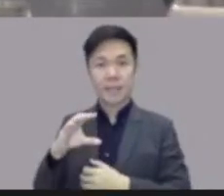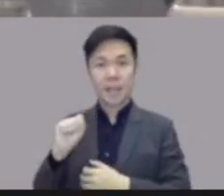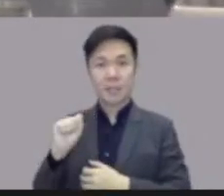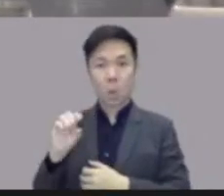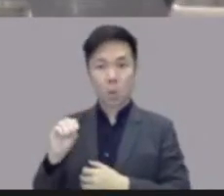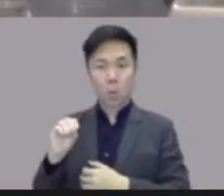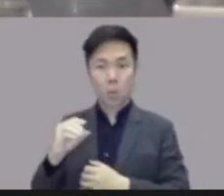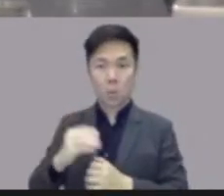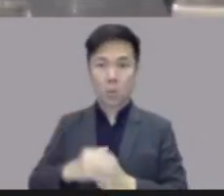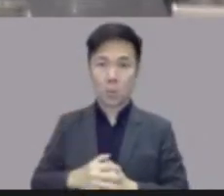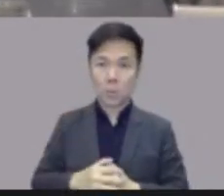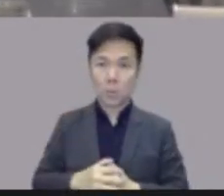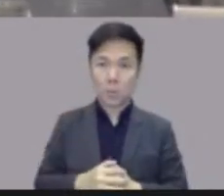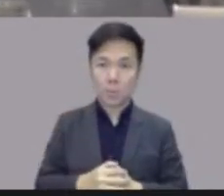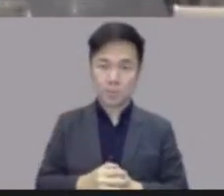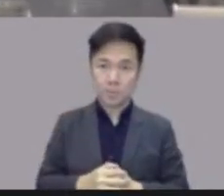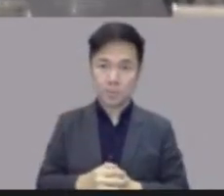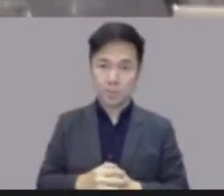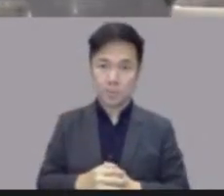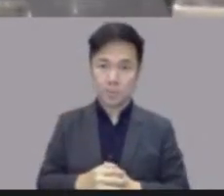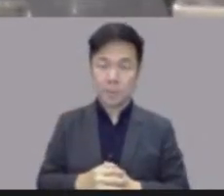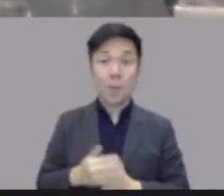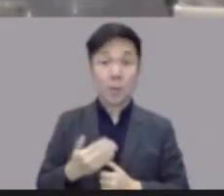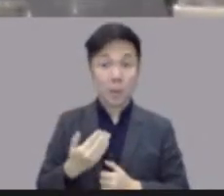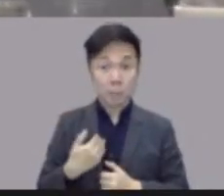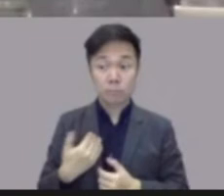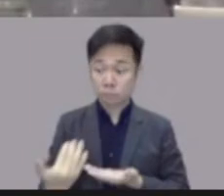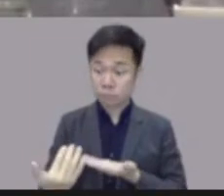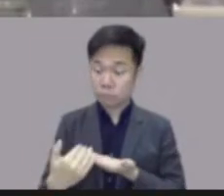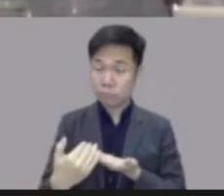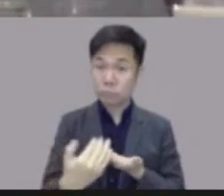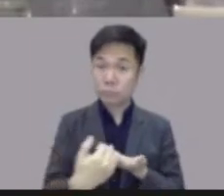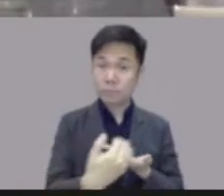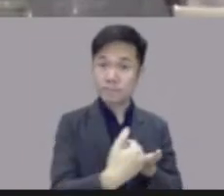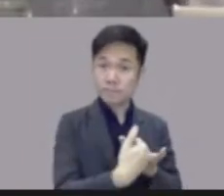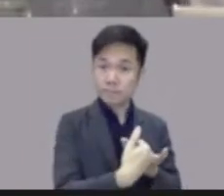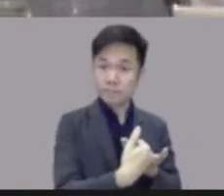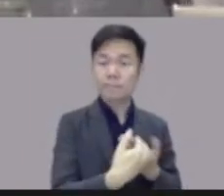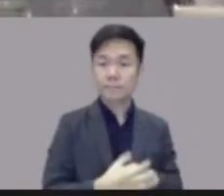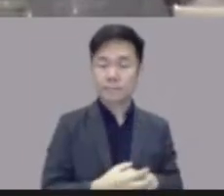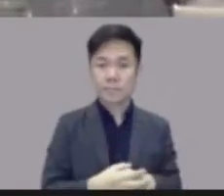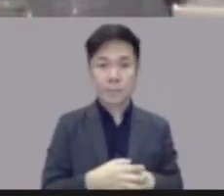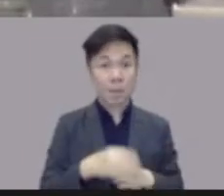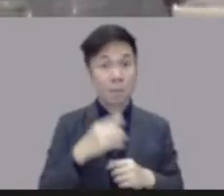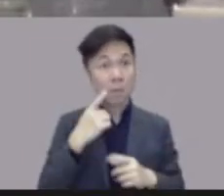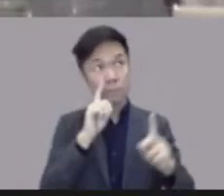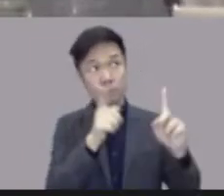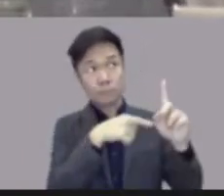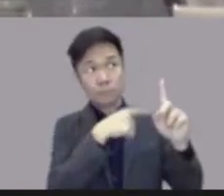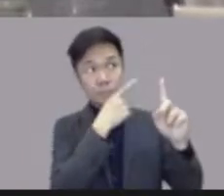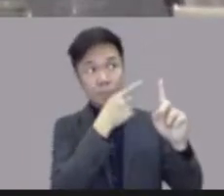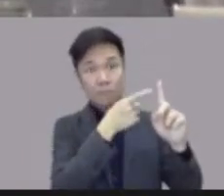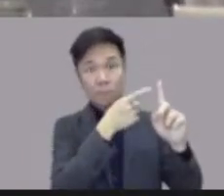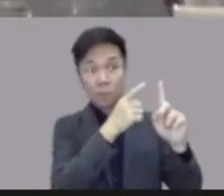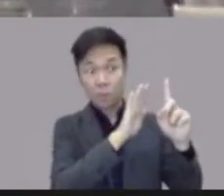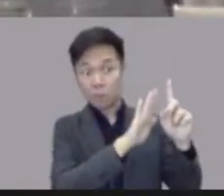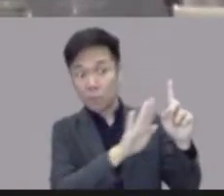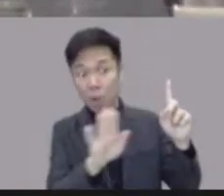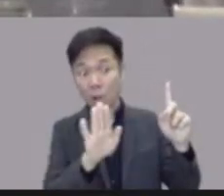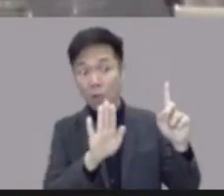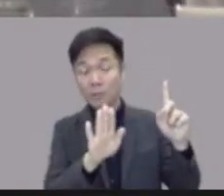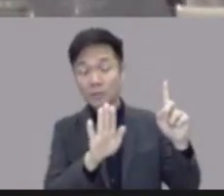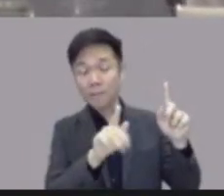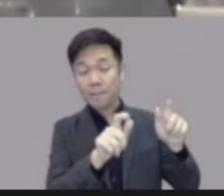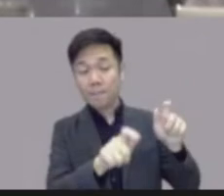a model of regional partnership capable of both enhancing accountable accountability to Citizens